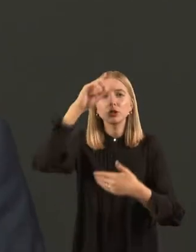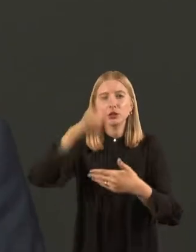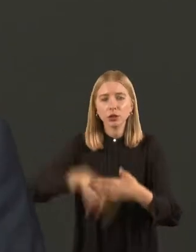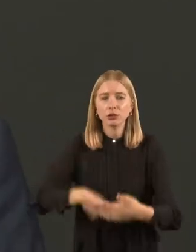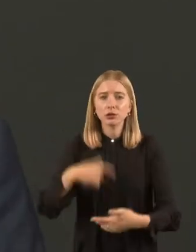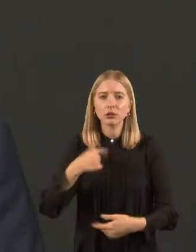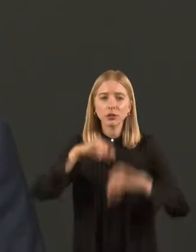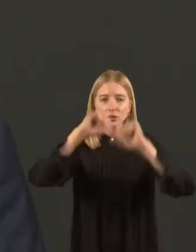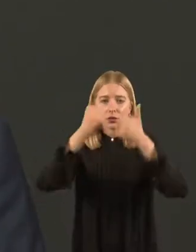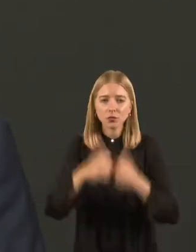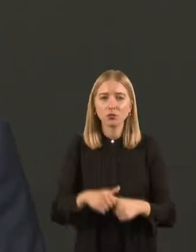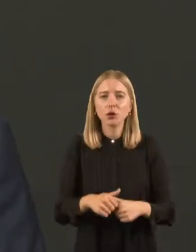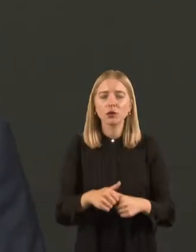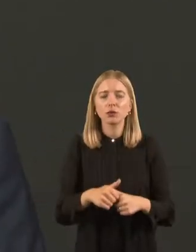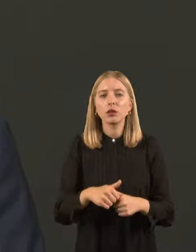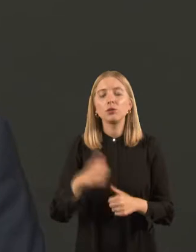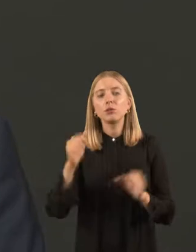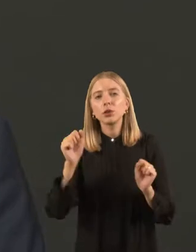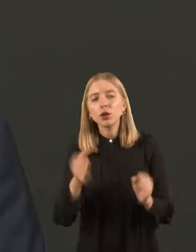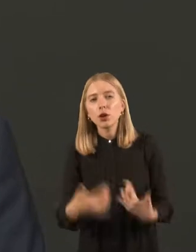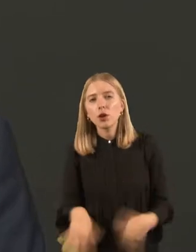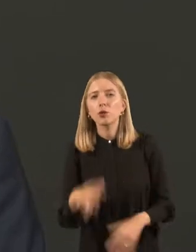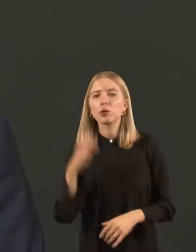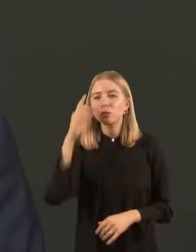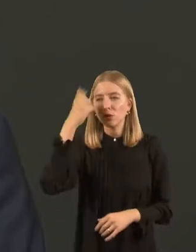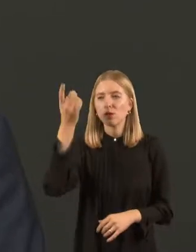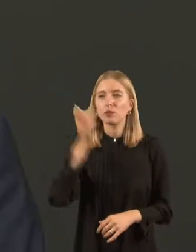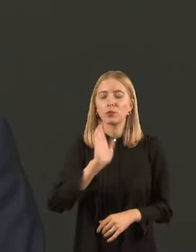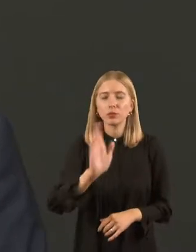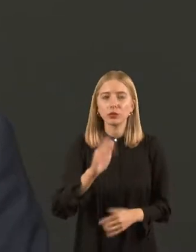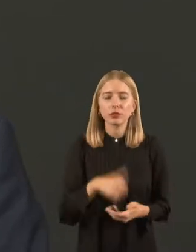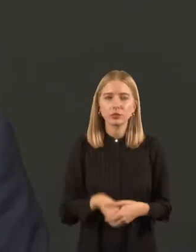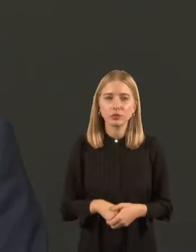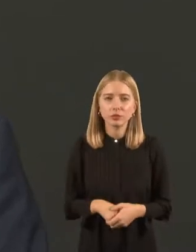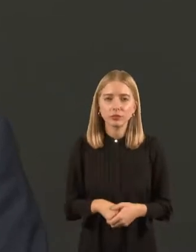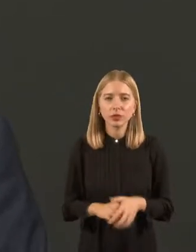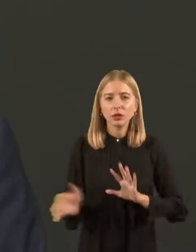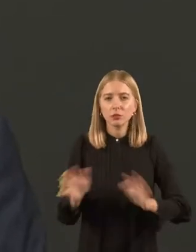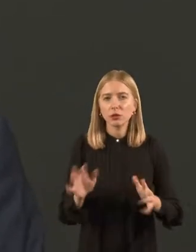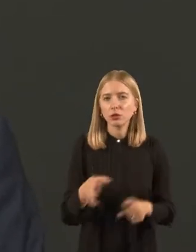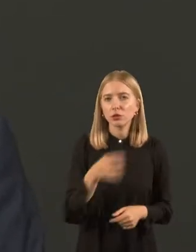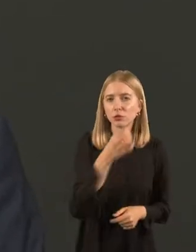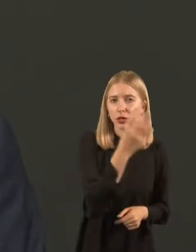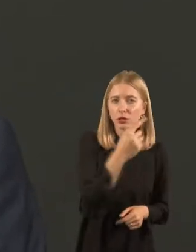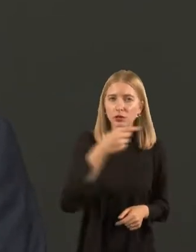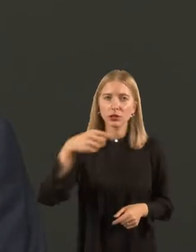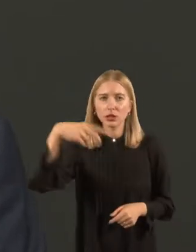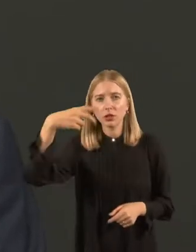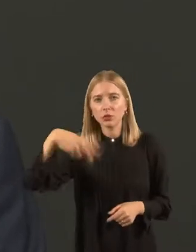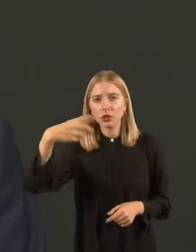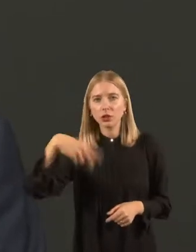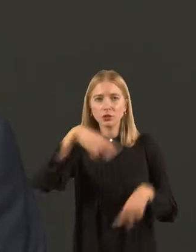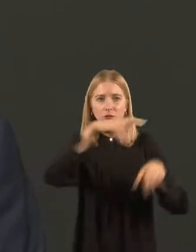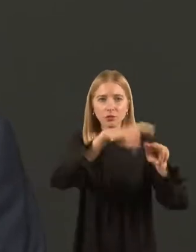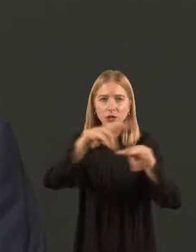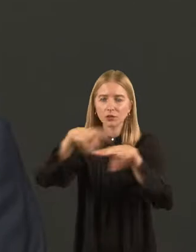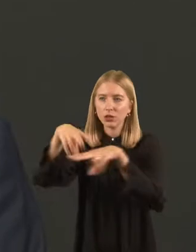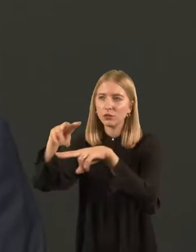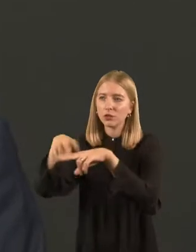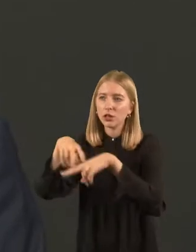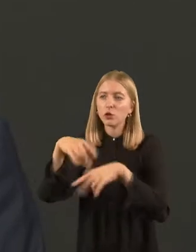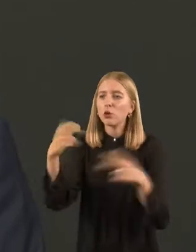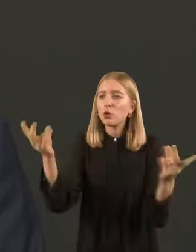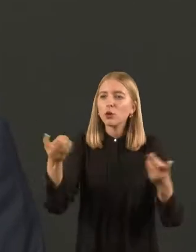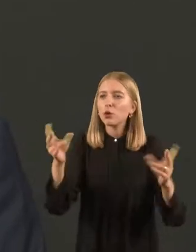that, I hope and I'm sure that by that time we will have